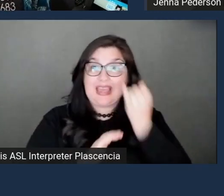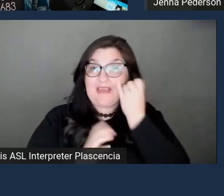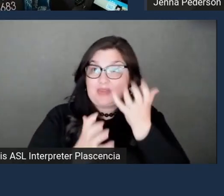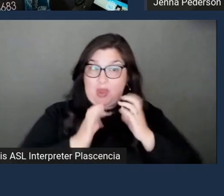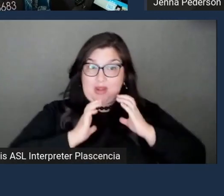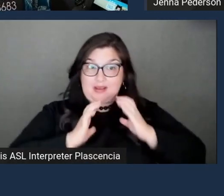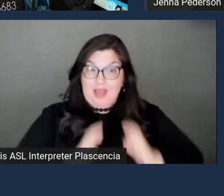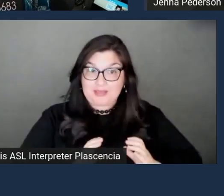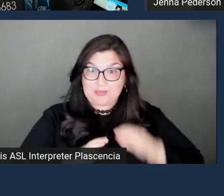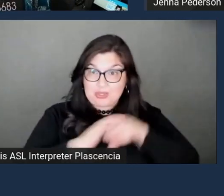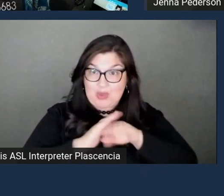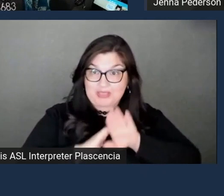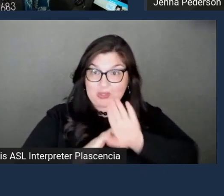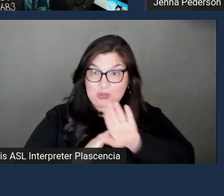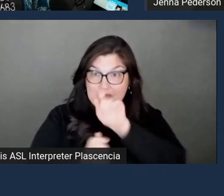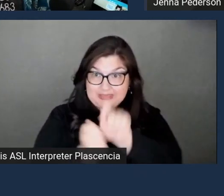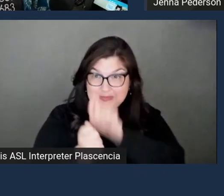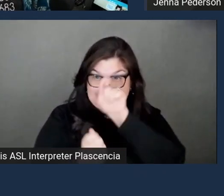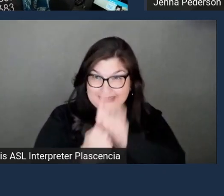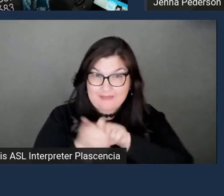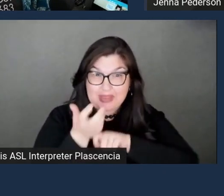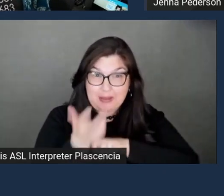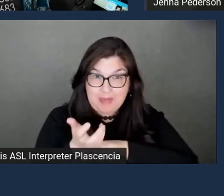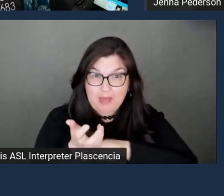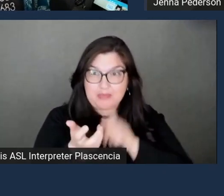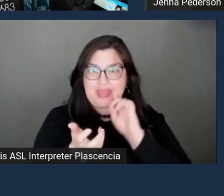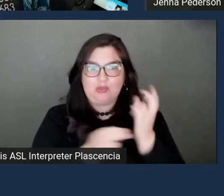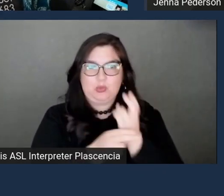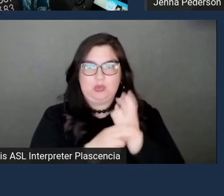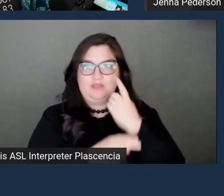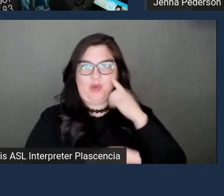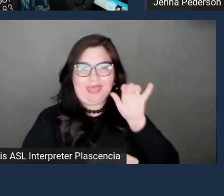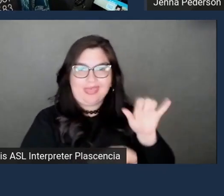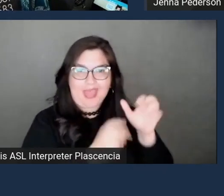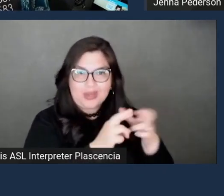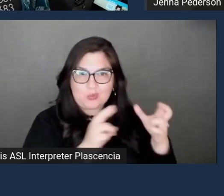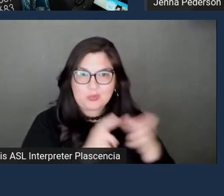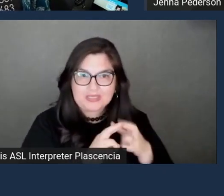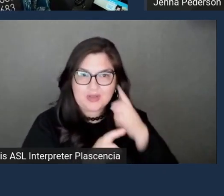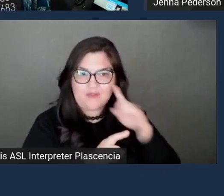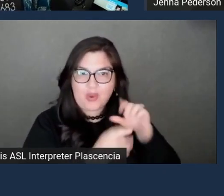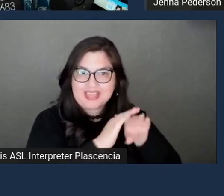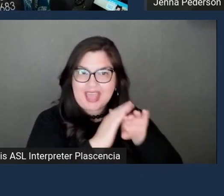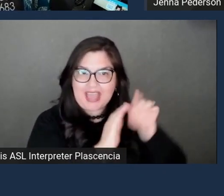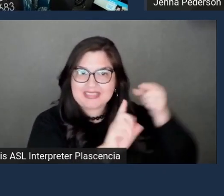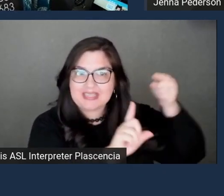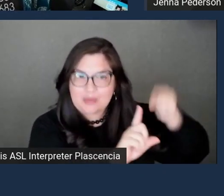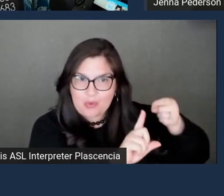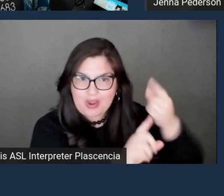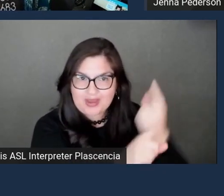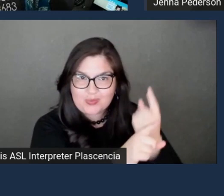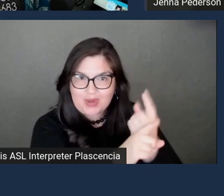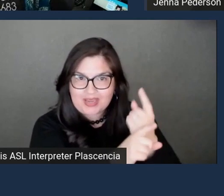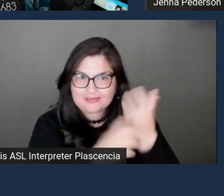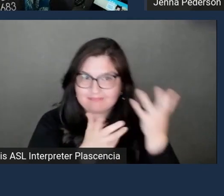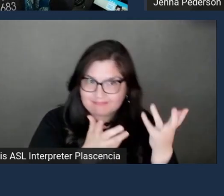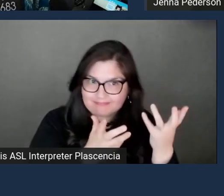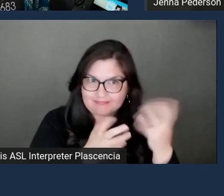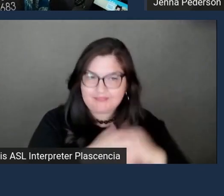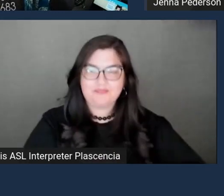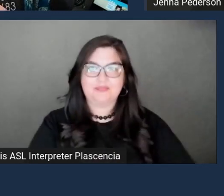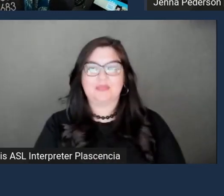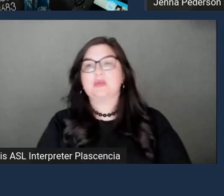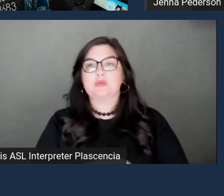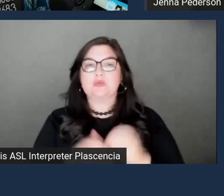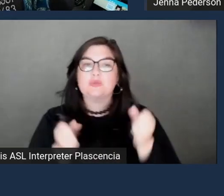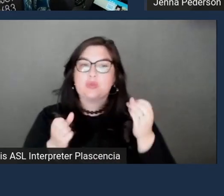region, they would use the URL for that region, right? The access point, well, not an access point, but they would access access that bucket